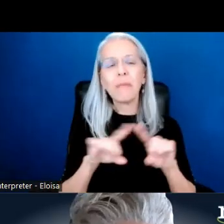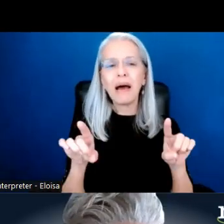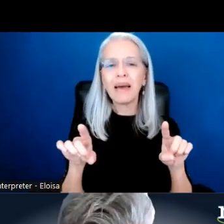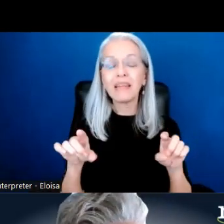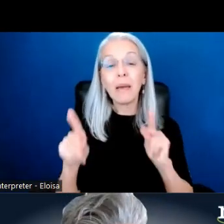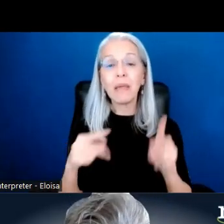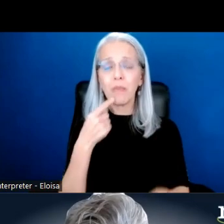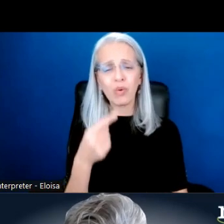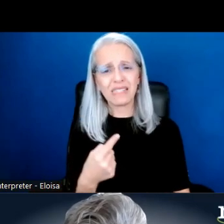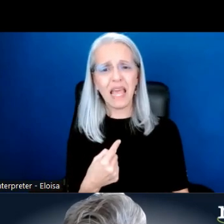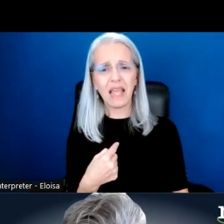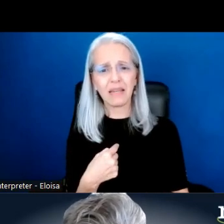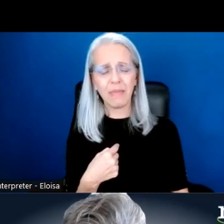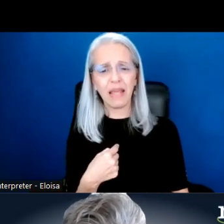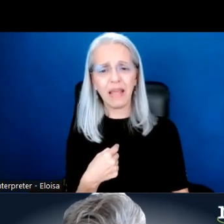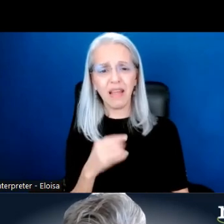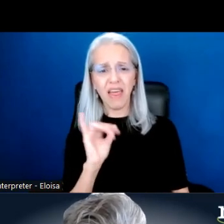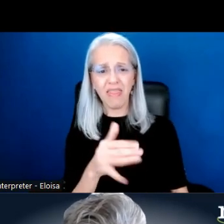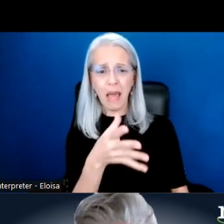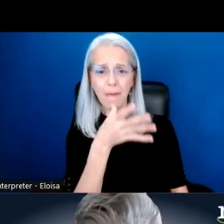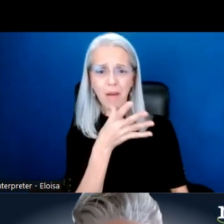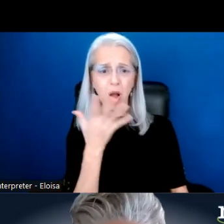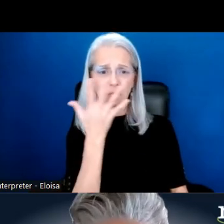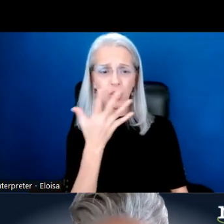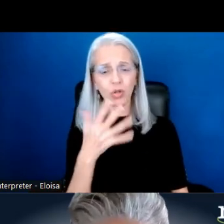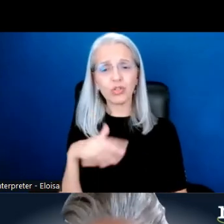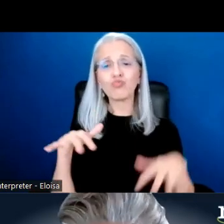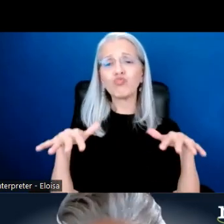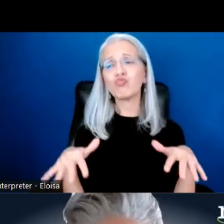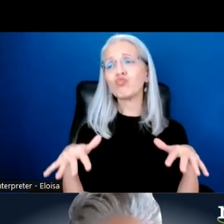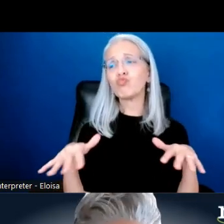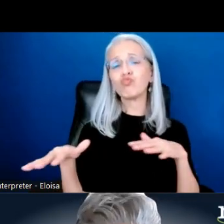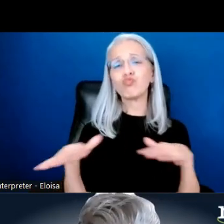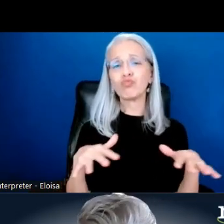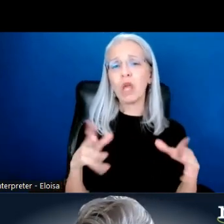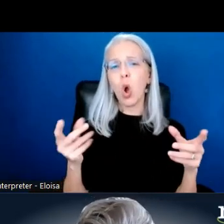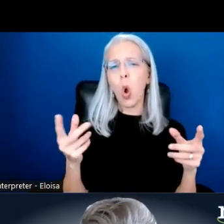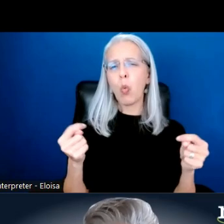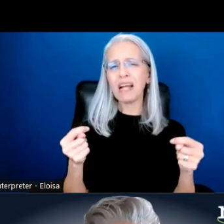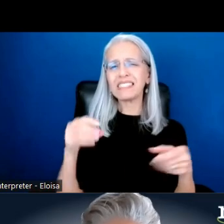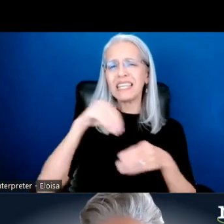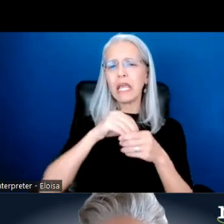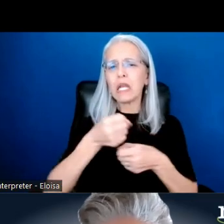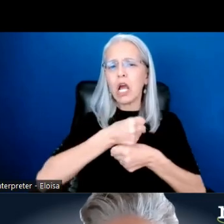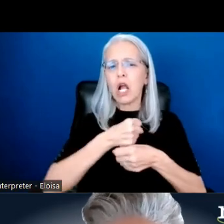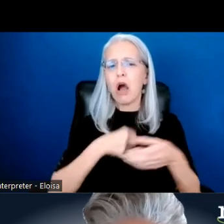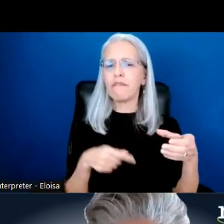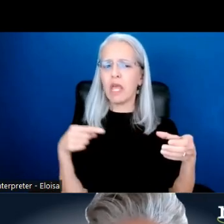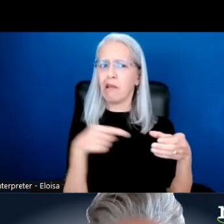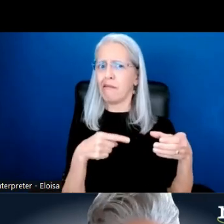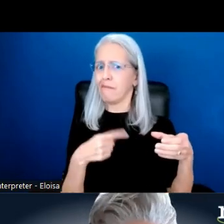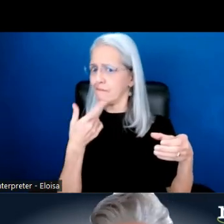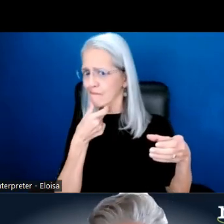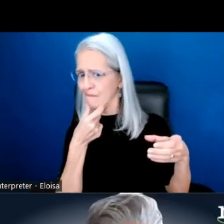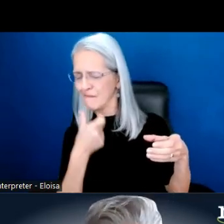say to me, that mother looks really cool. I wonder what's in her cup, so to speak.